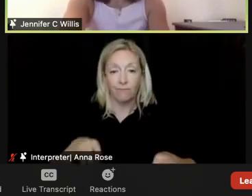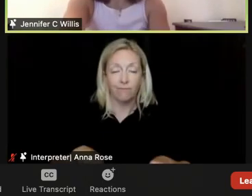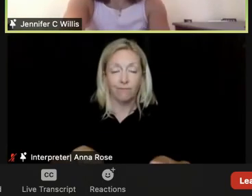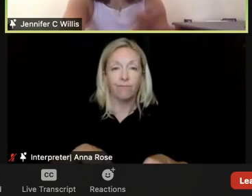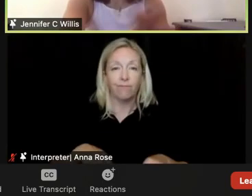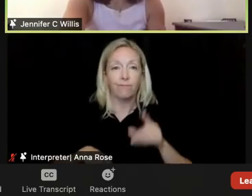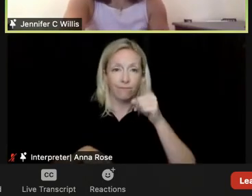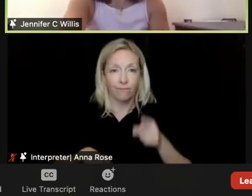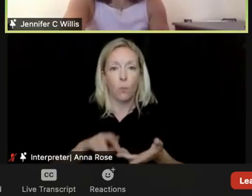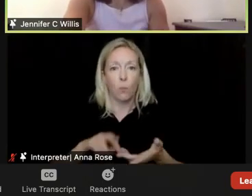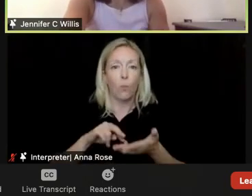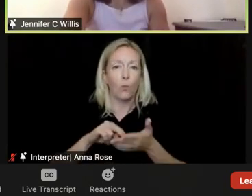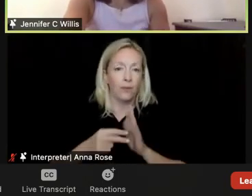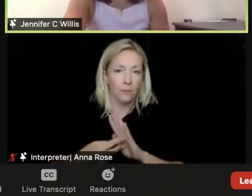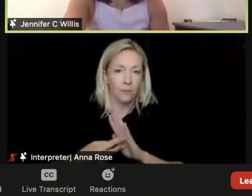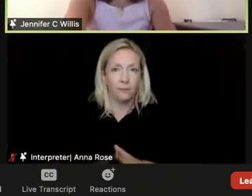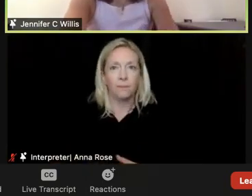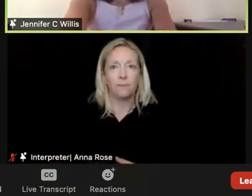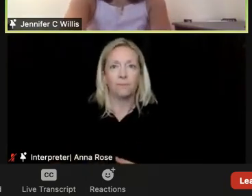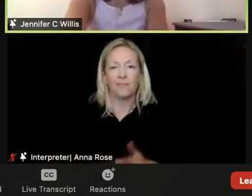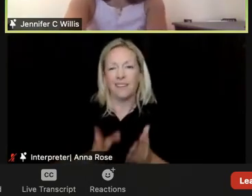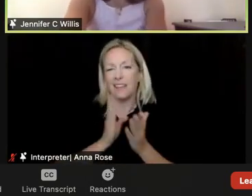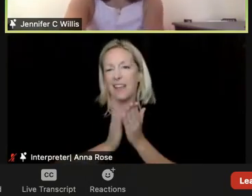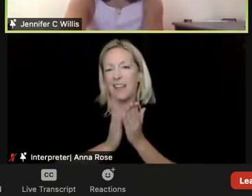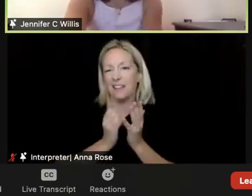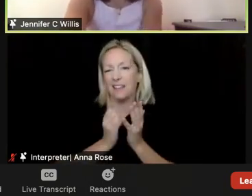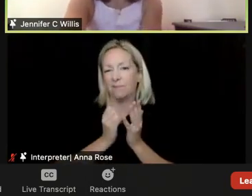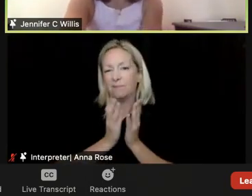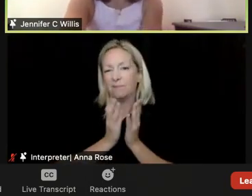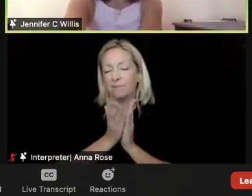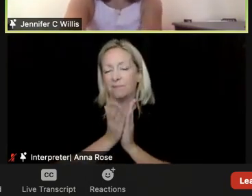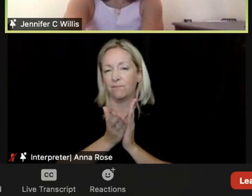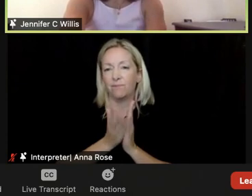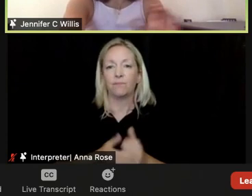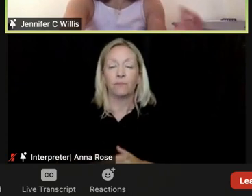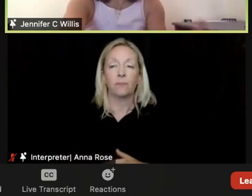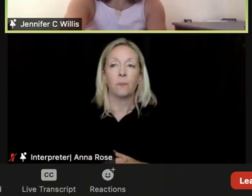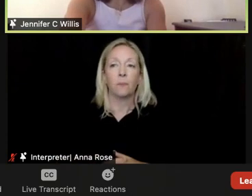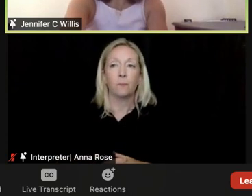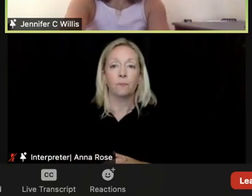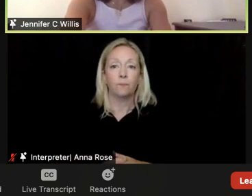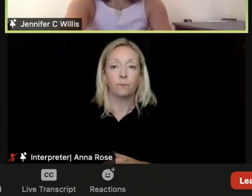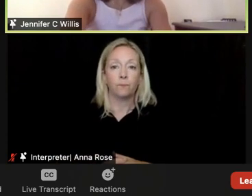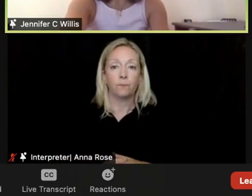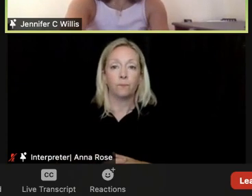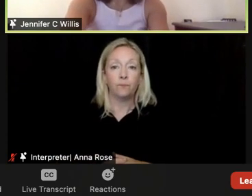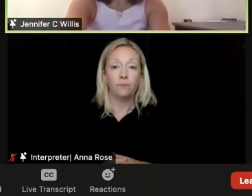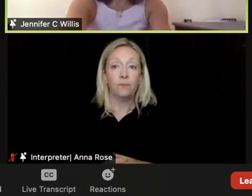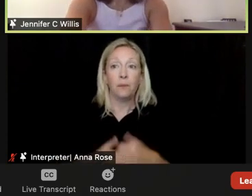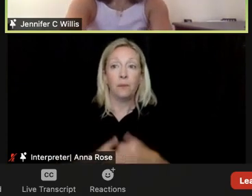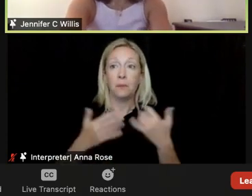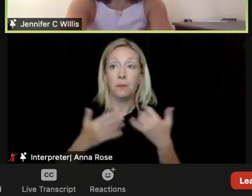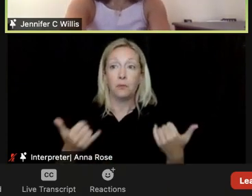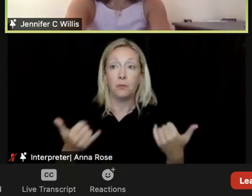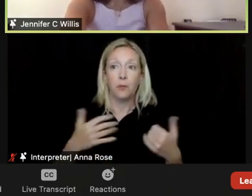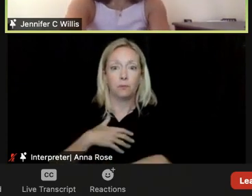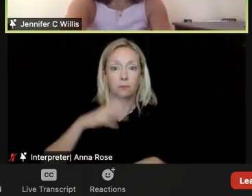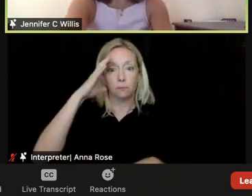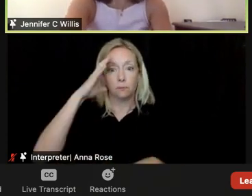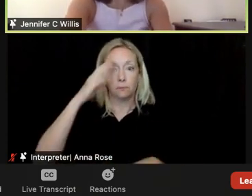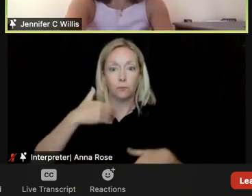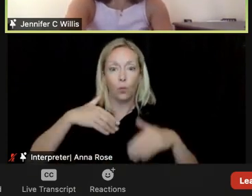here in the back half of it. Especially if you walk away from this presentation today going, that's a lot of stuff and I don't really remember everything that